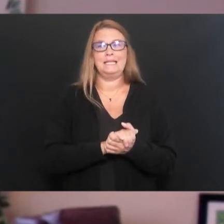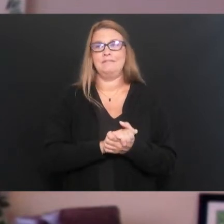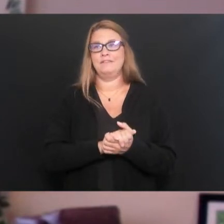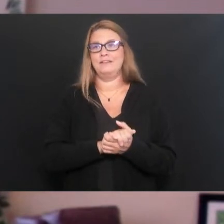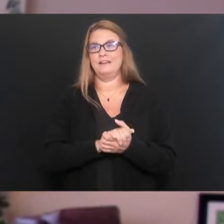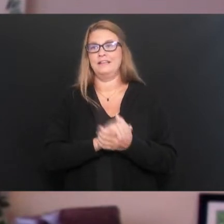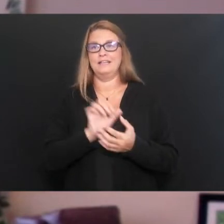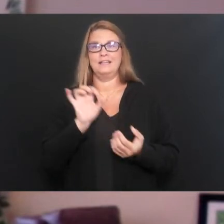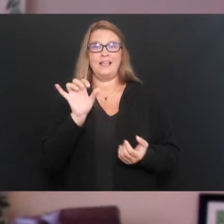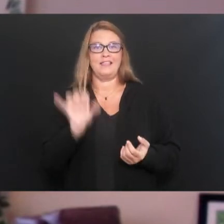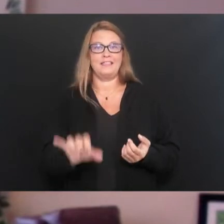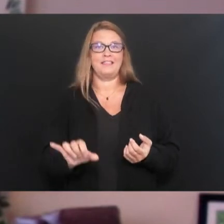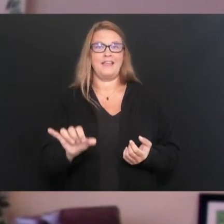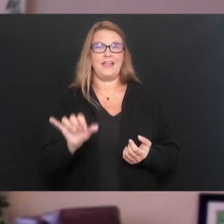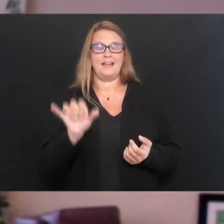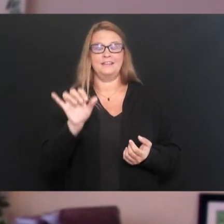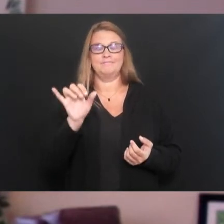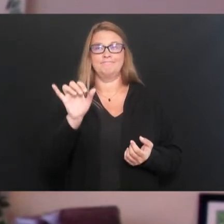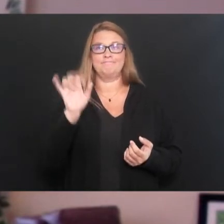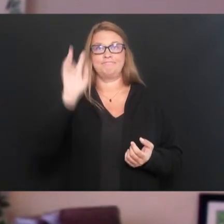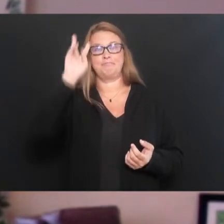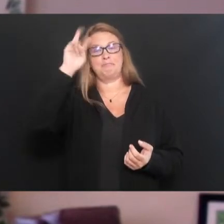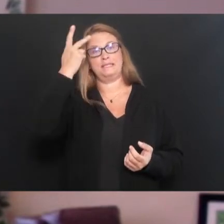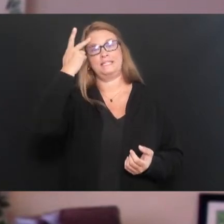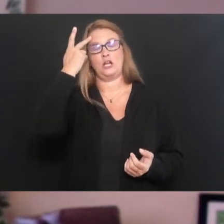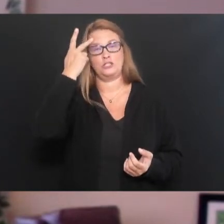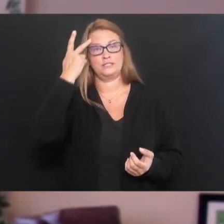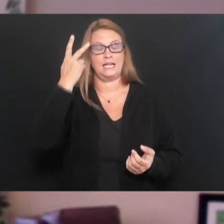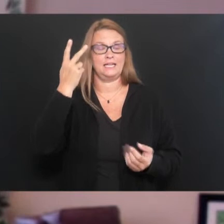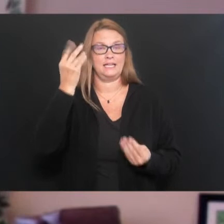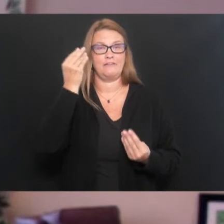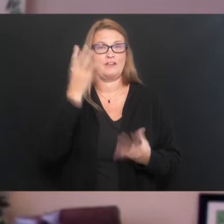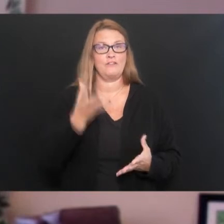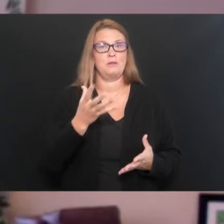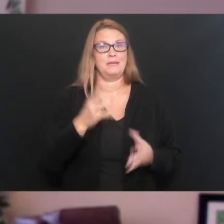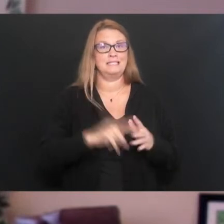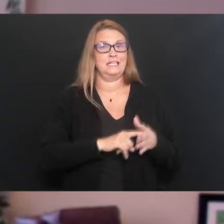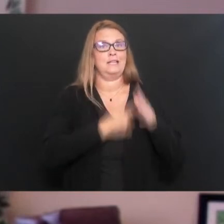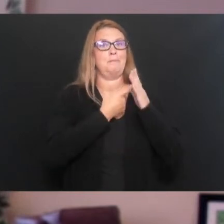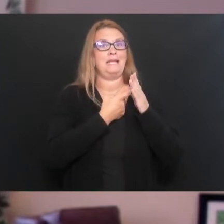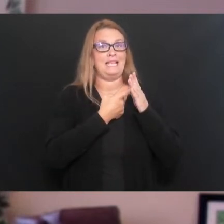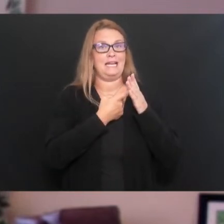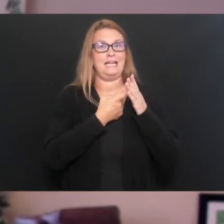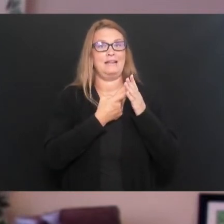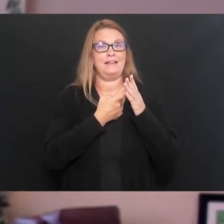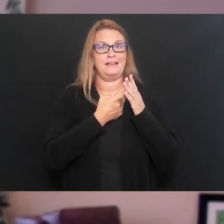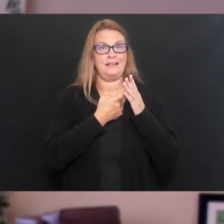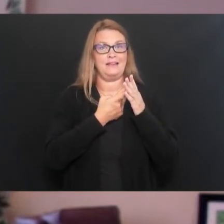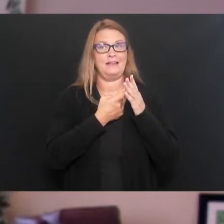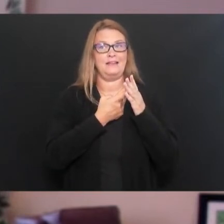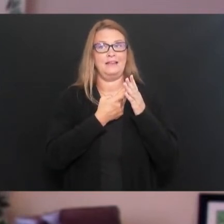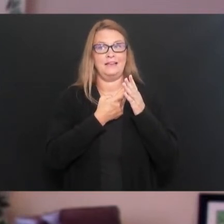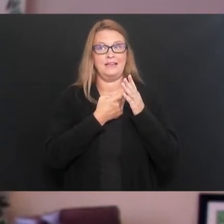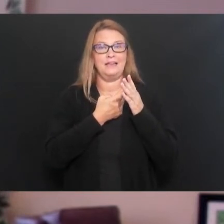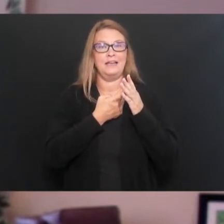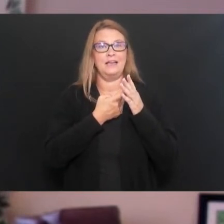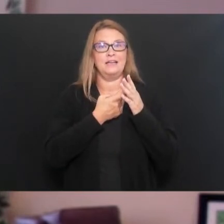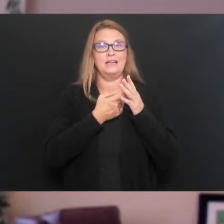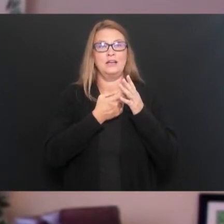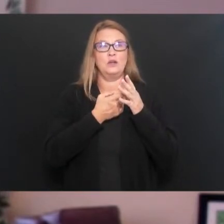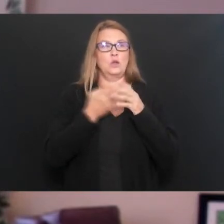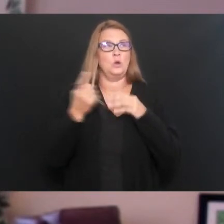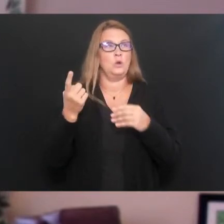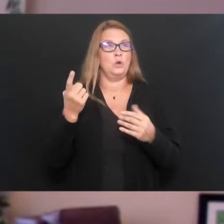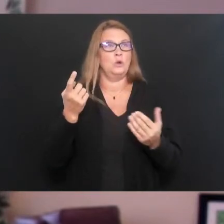that was given at the very beginning part of the messenger RNA vaccines, that somehow there'd